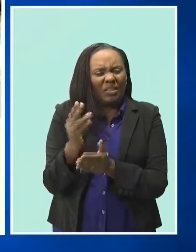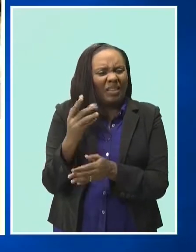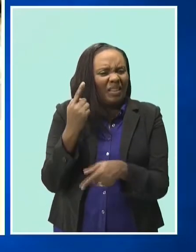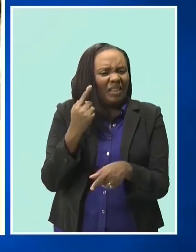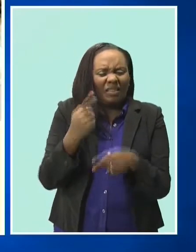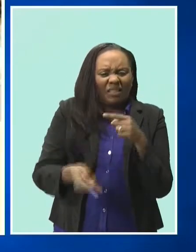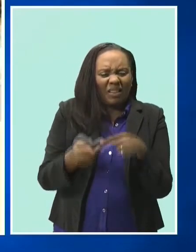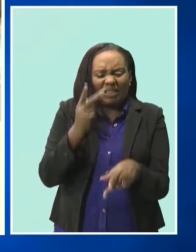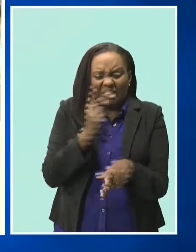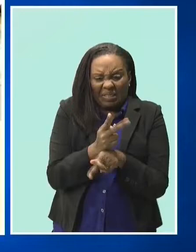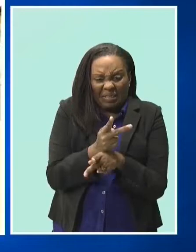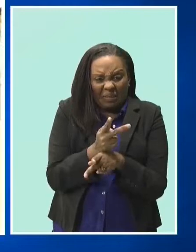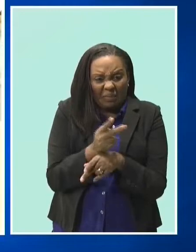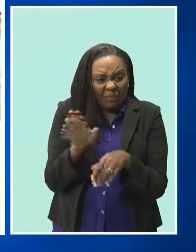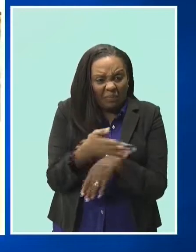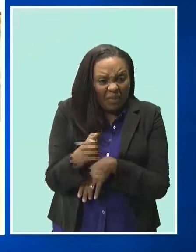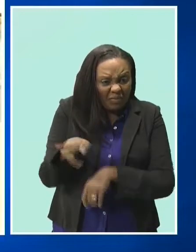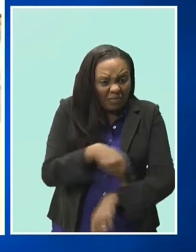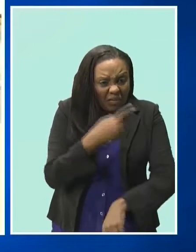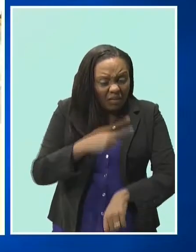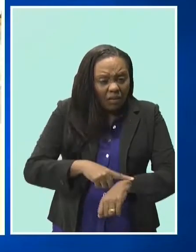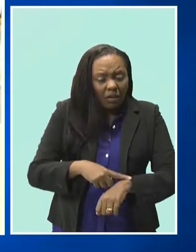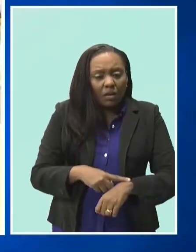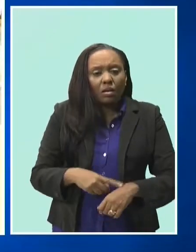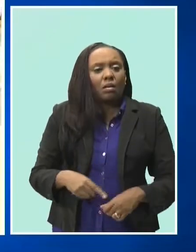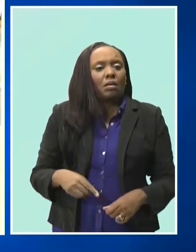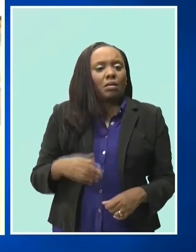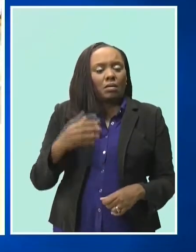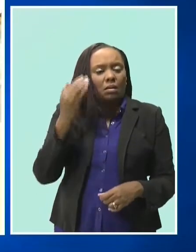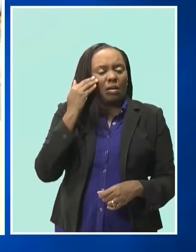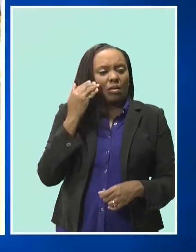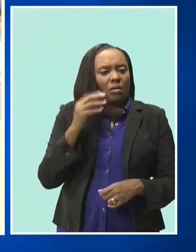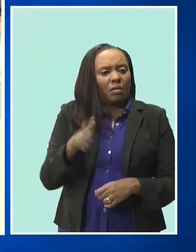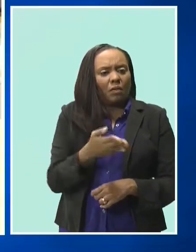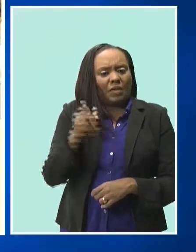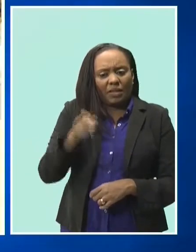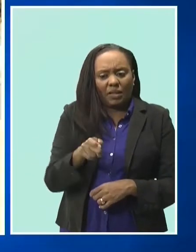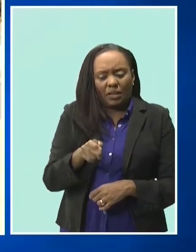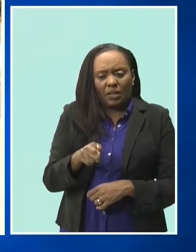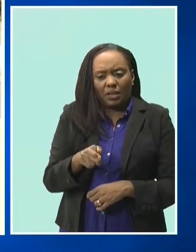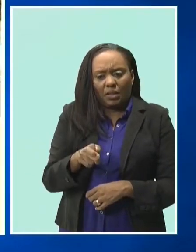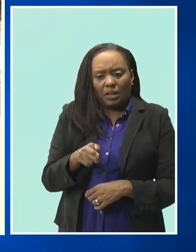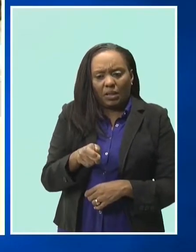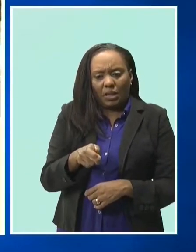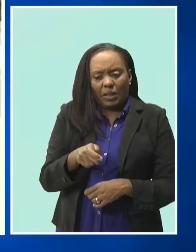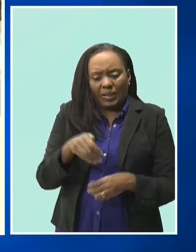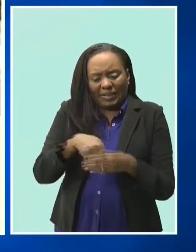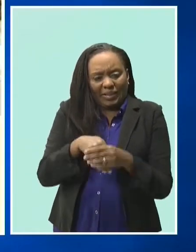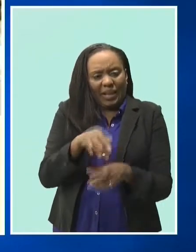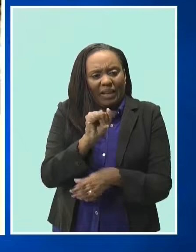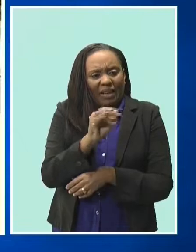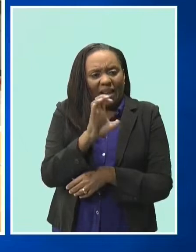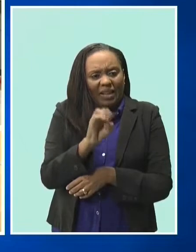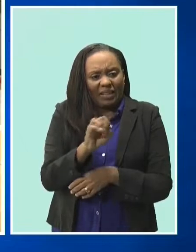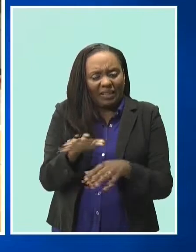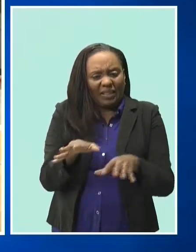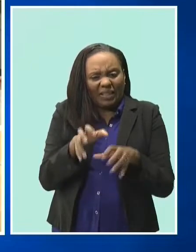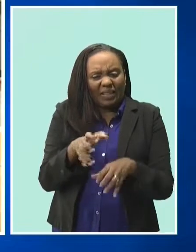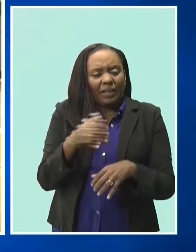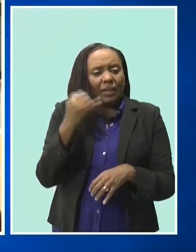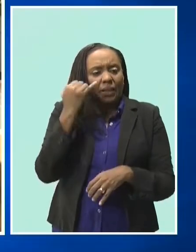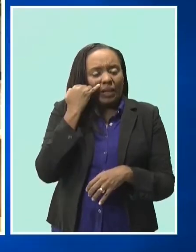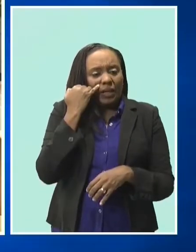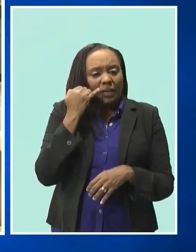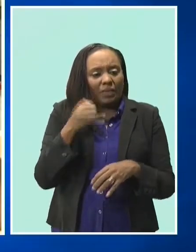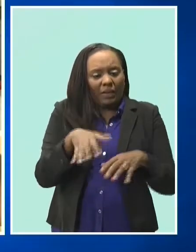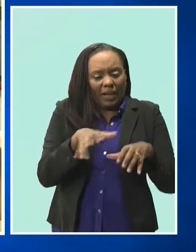keep. You understand? When you take it off the ice and bring it out to sell it and you put it back in, it gives the people burnt out. Vendor and boat